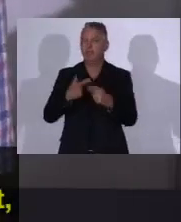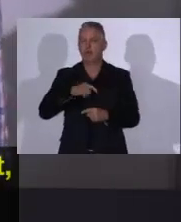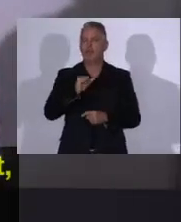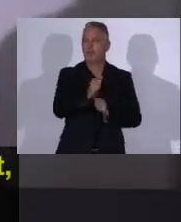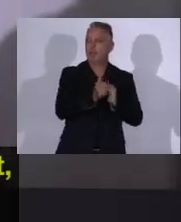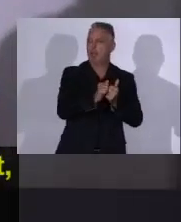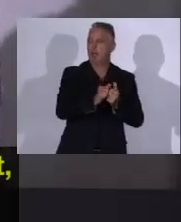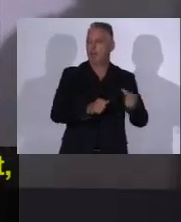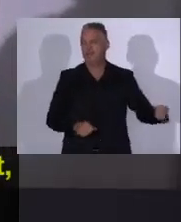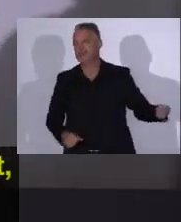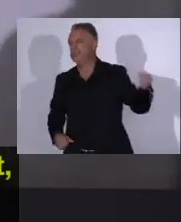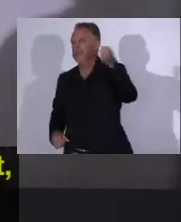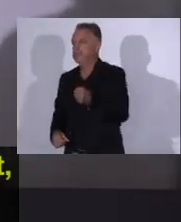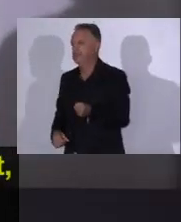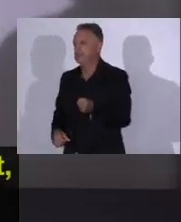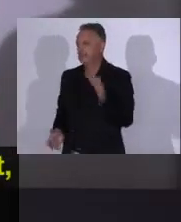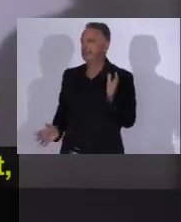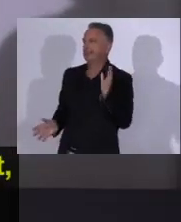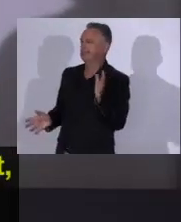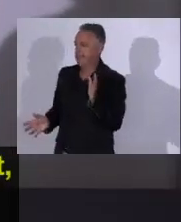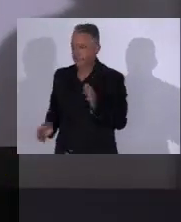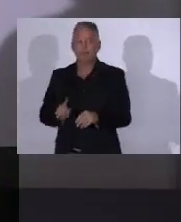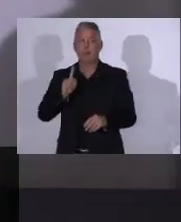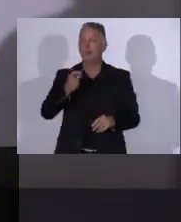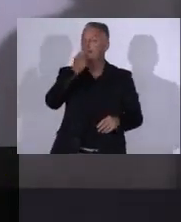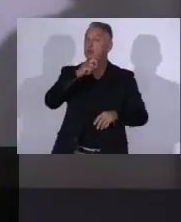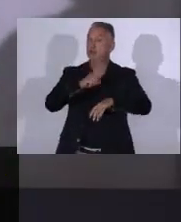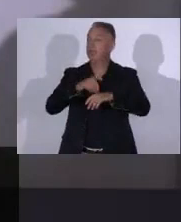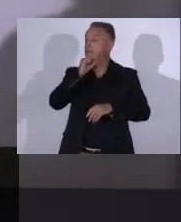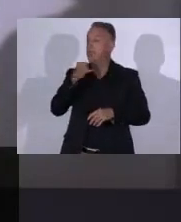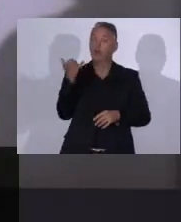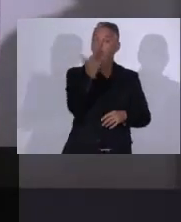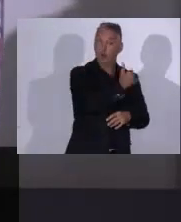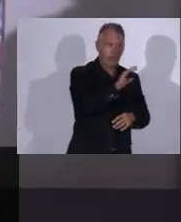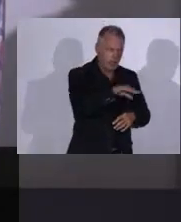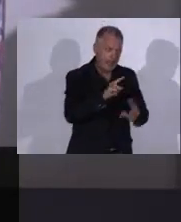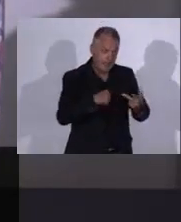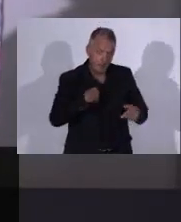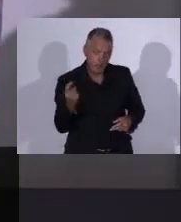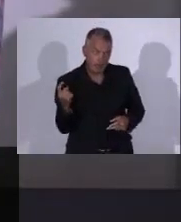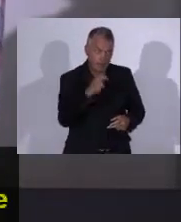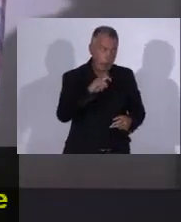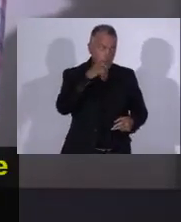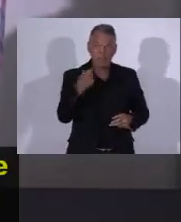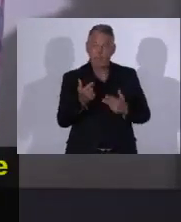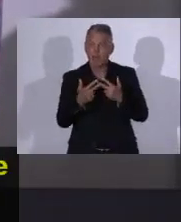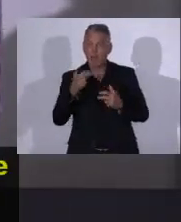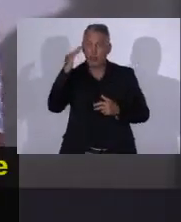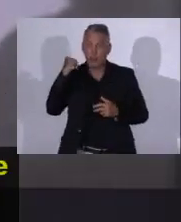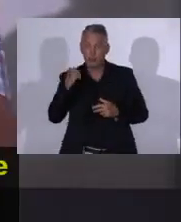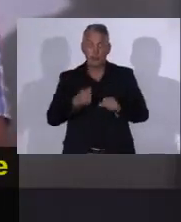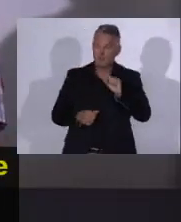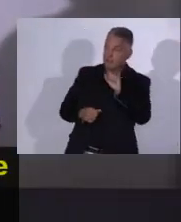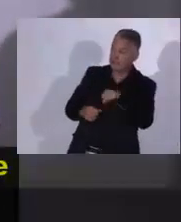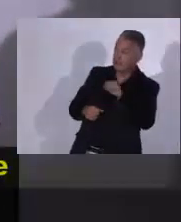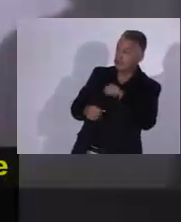partners. Although I have had a couple of gentlemen ring up and say, if I come on this camp, are there going to be other women there? And of course, the answer is yes, but that